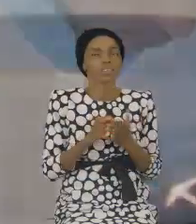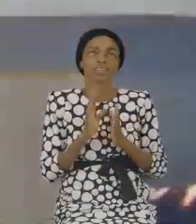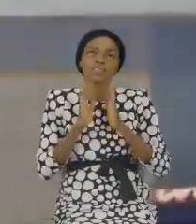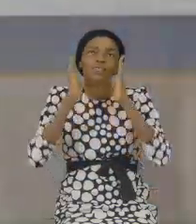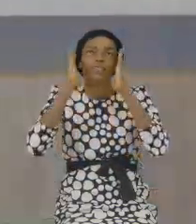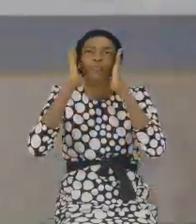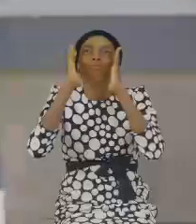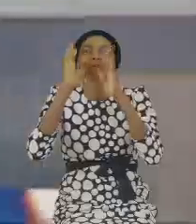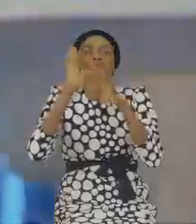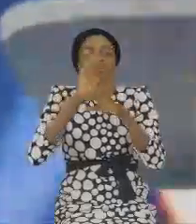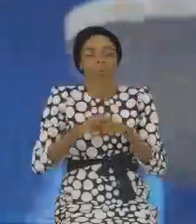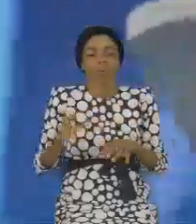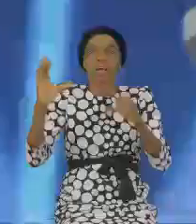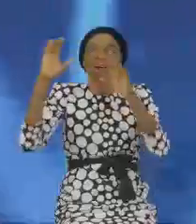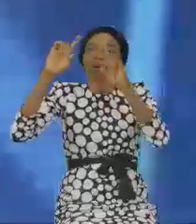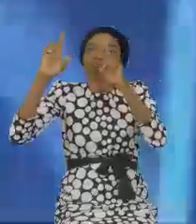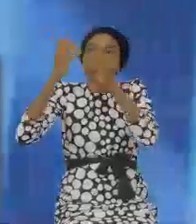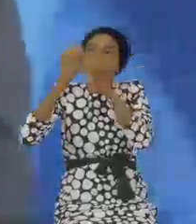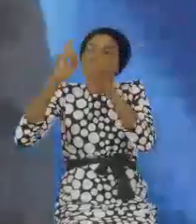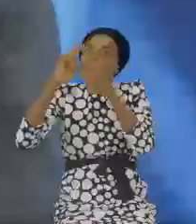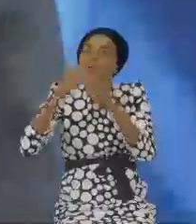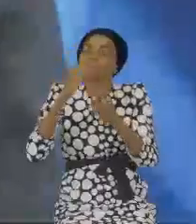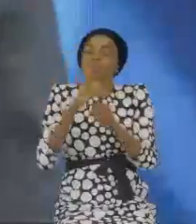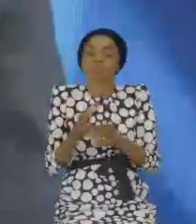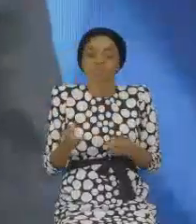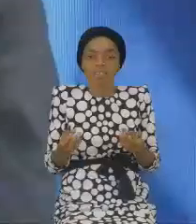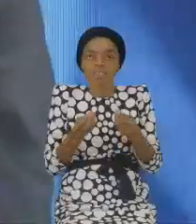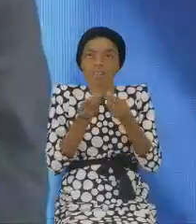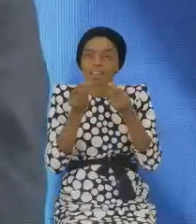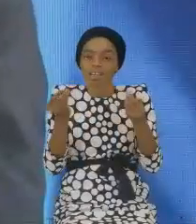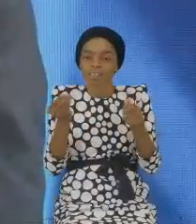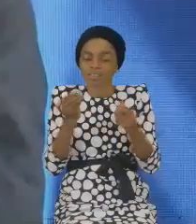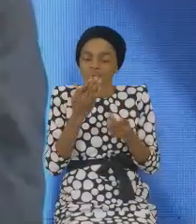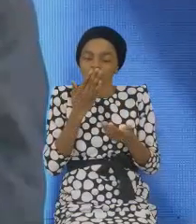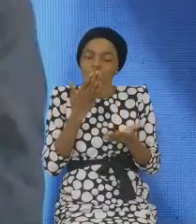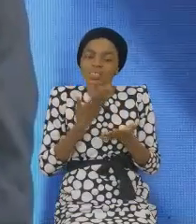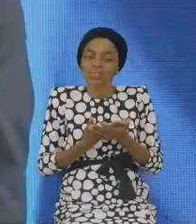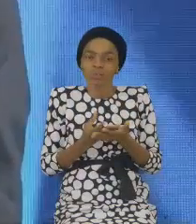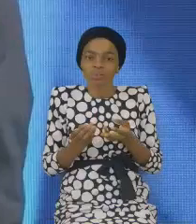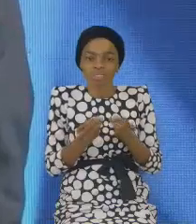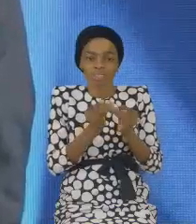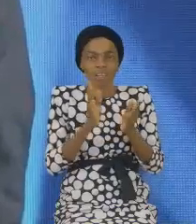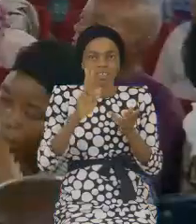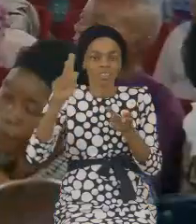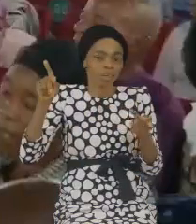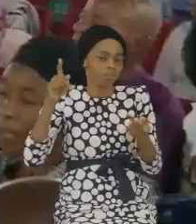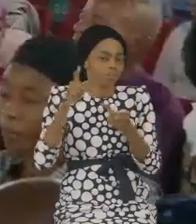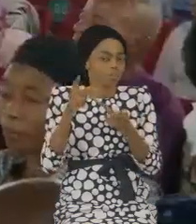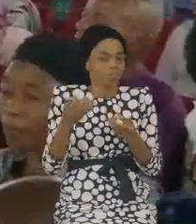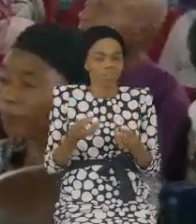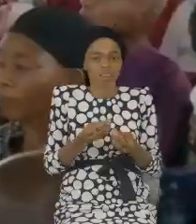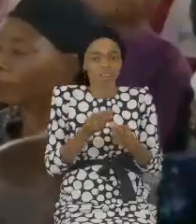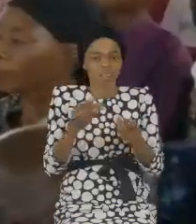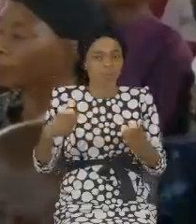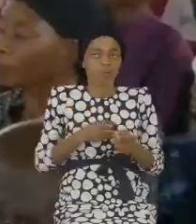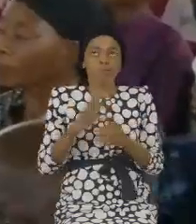on getting to that promised land, pleasant land, perfect land. We'll get